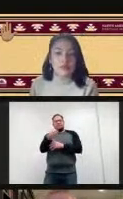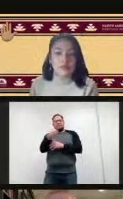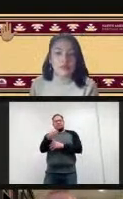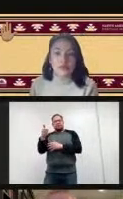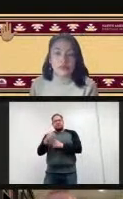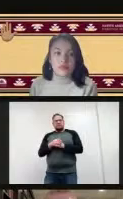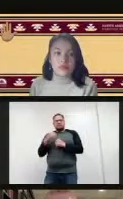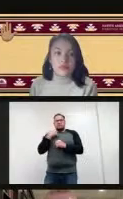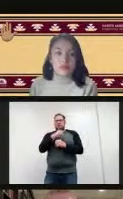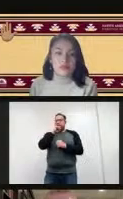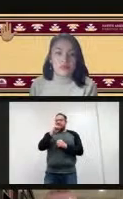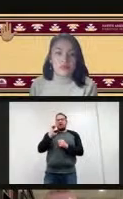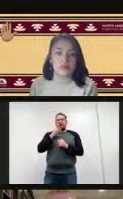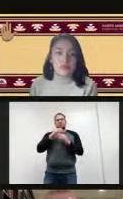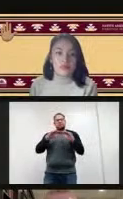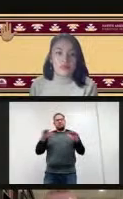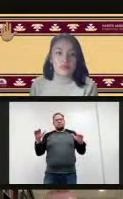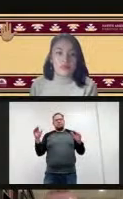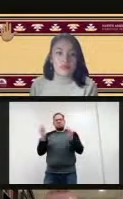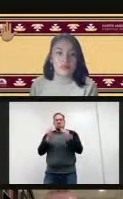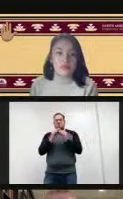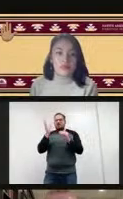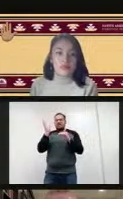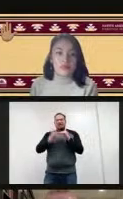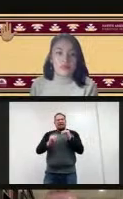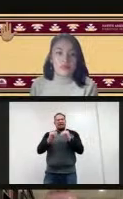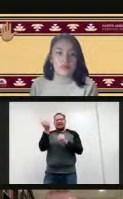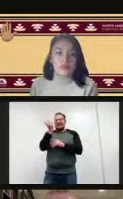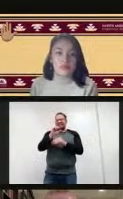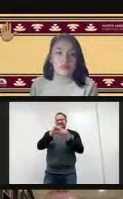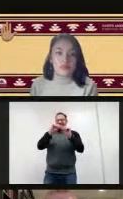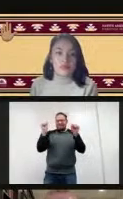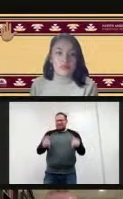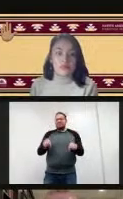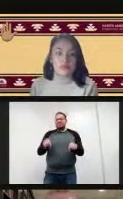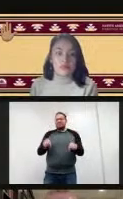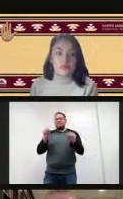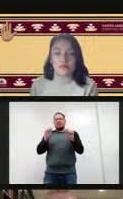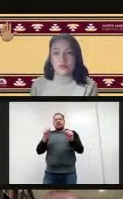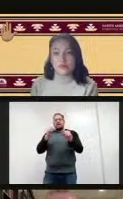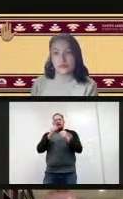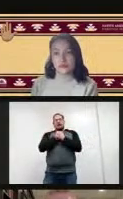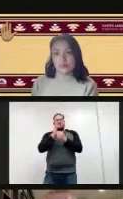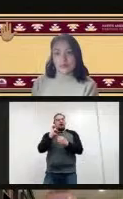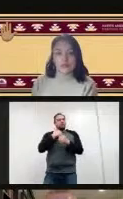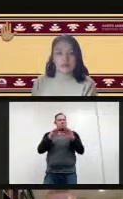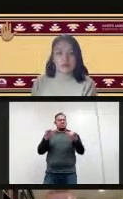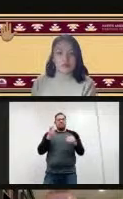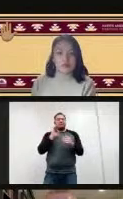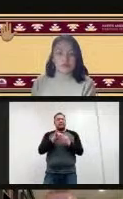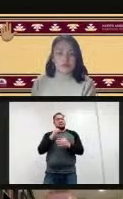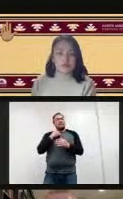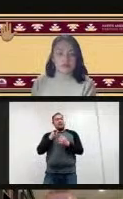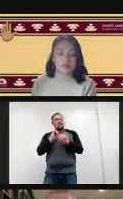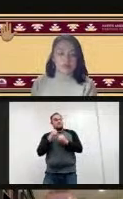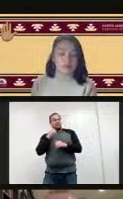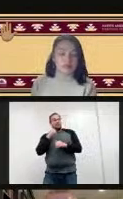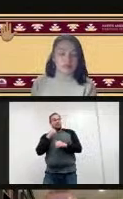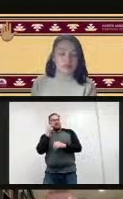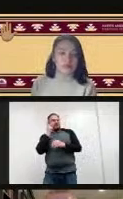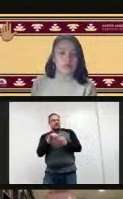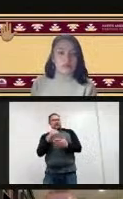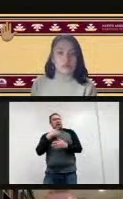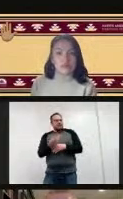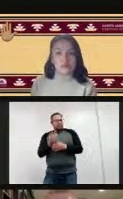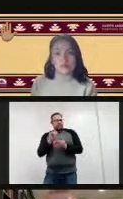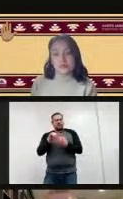love our children more than anybody, any system can love our children. So that's how I see this. So I like this version of it.